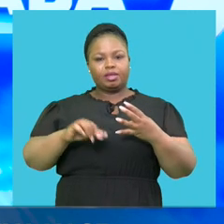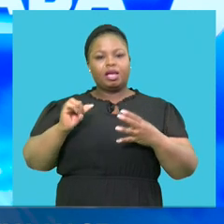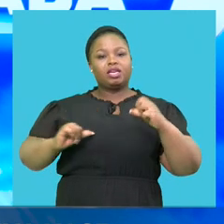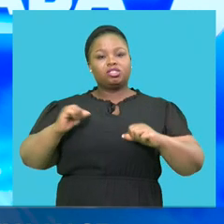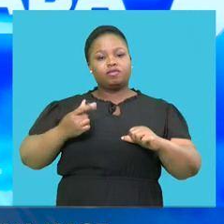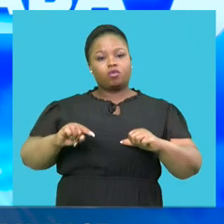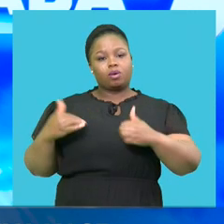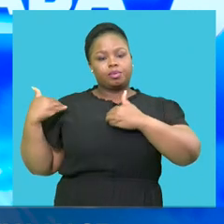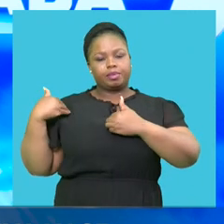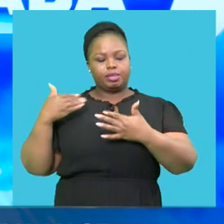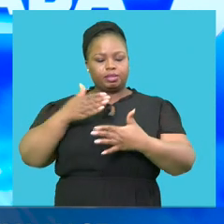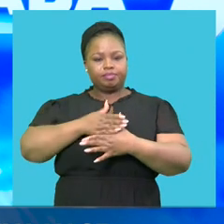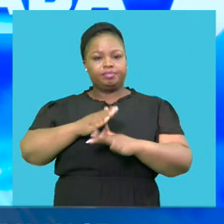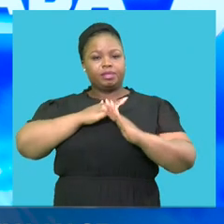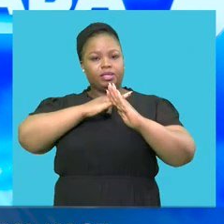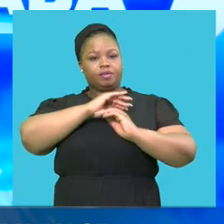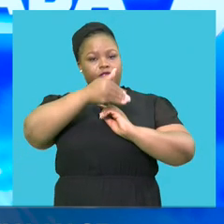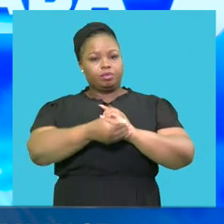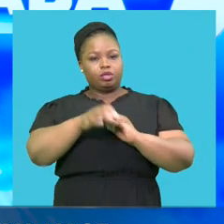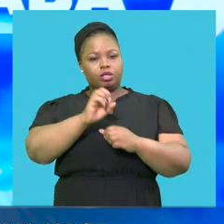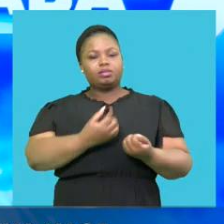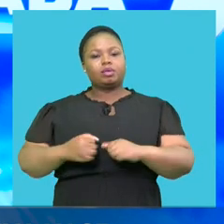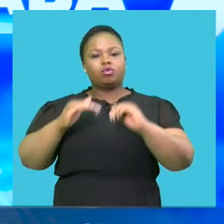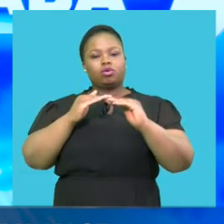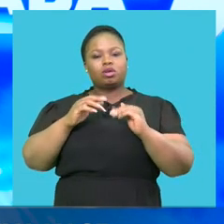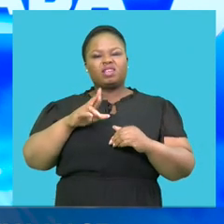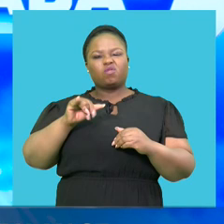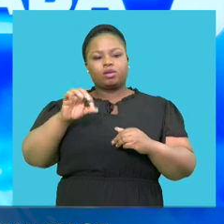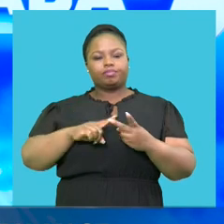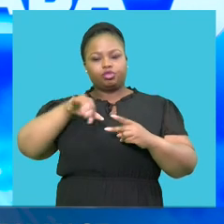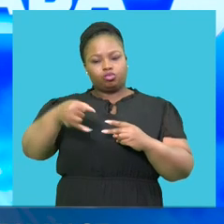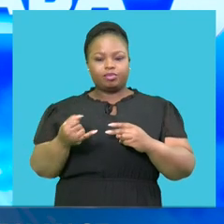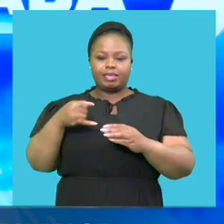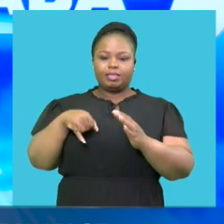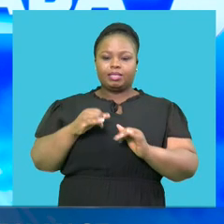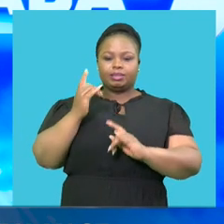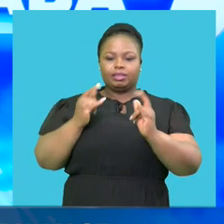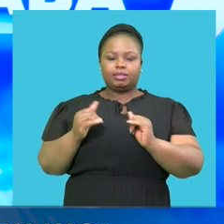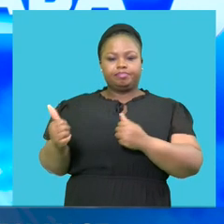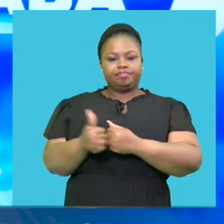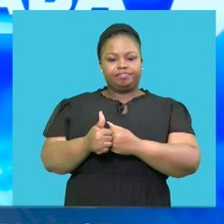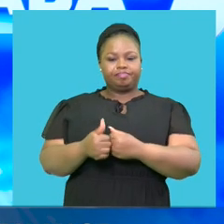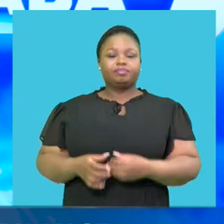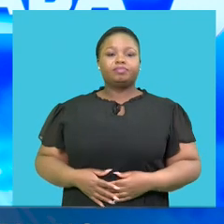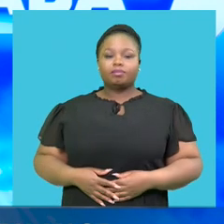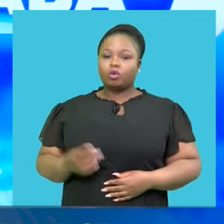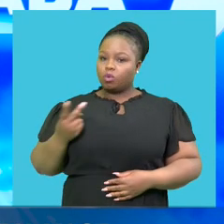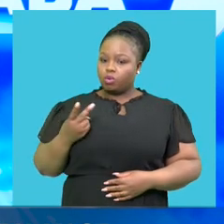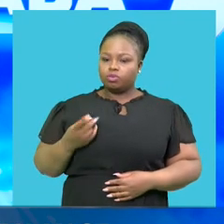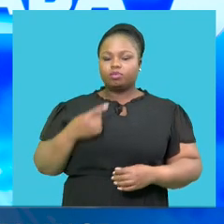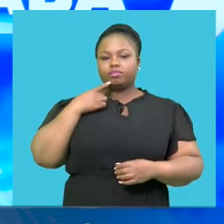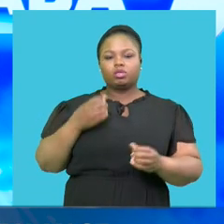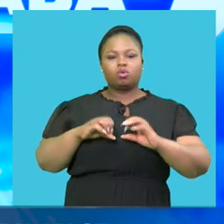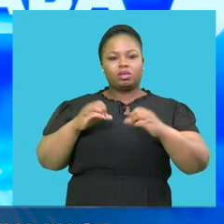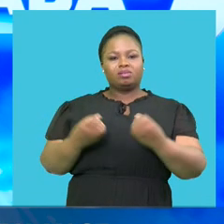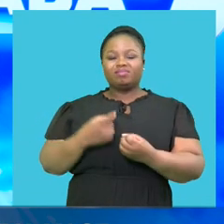Accountability, i Defender Wa Democracy, Rivonia Cycle, Ganyene Chuanispec Inner City Partnership. Kandige paka tigogunye intlanga